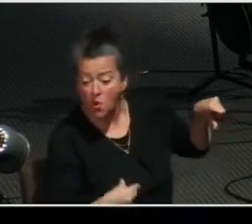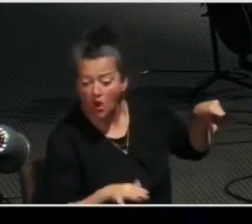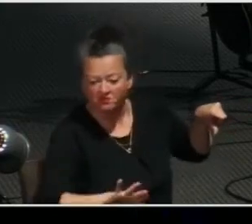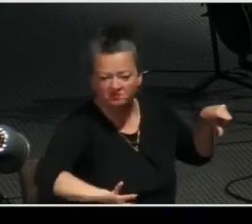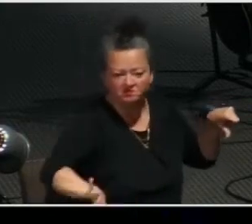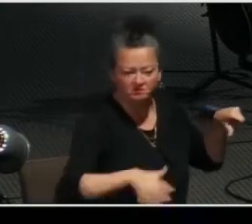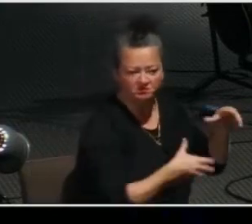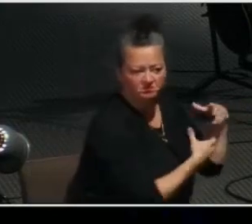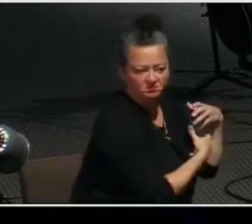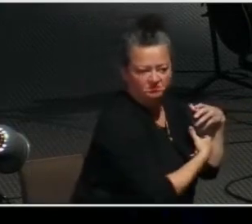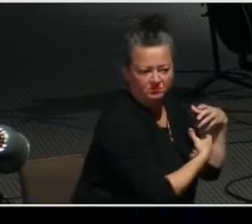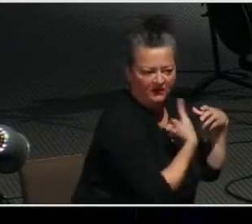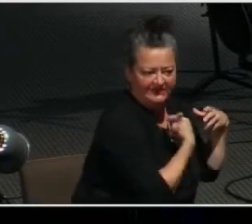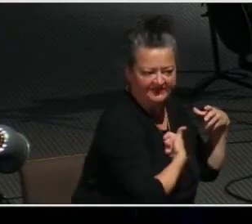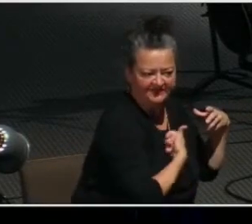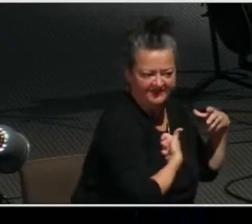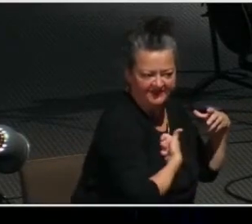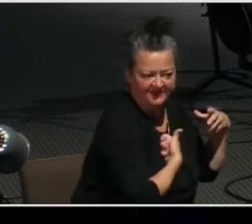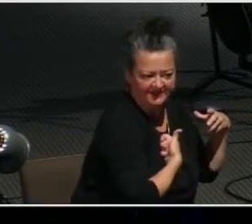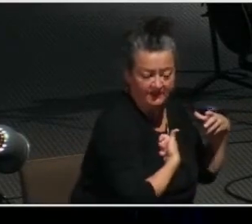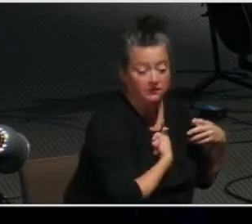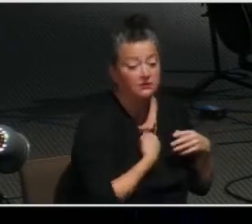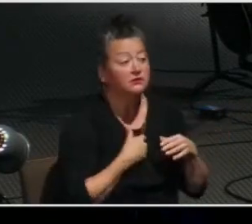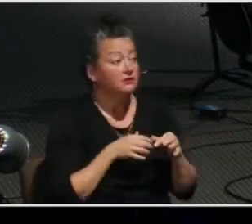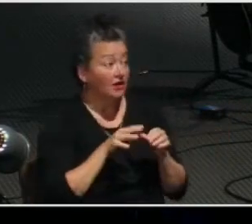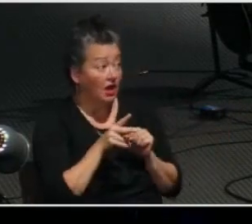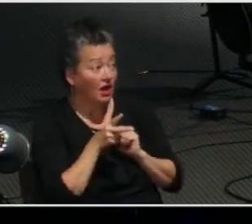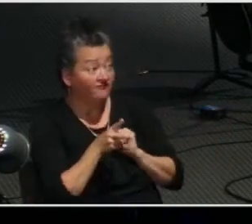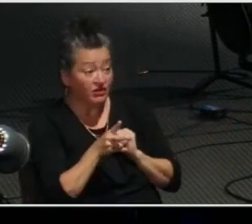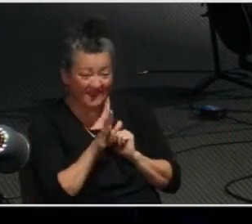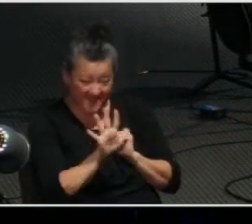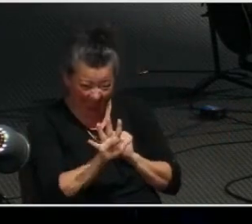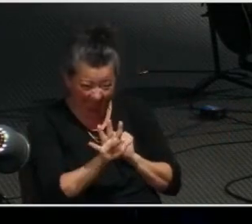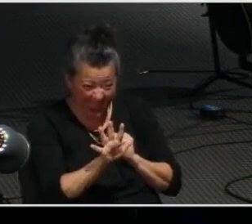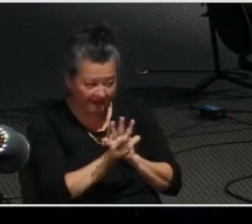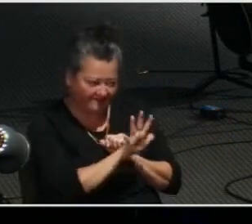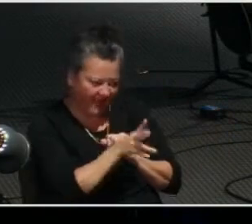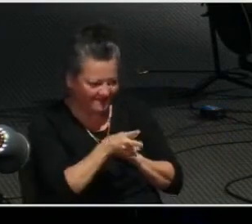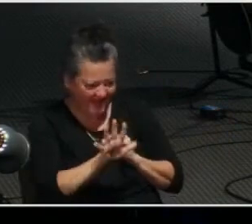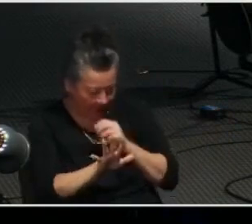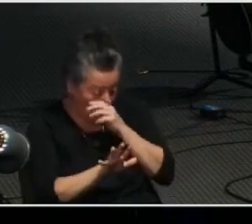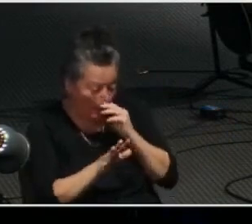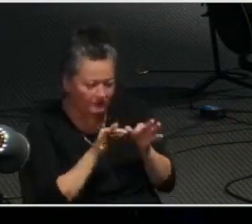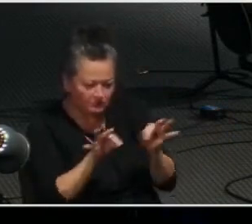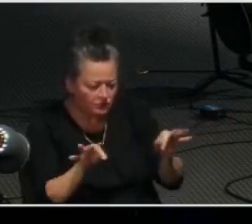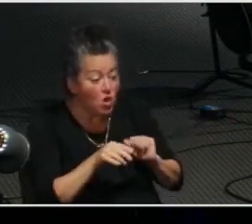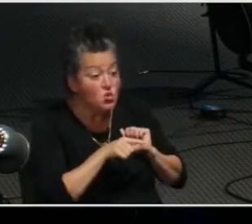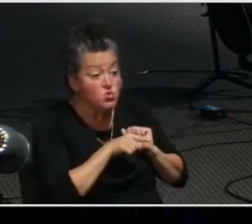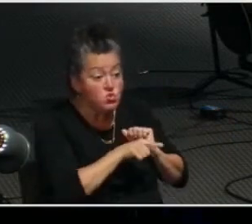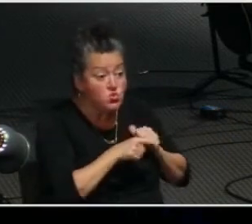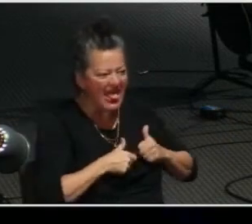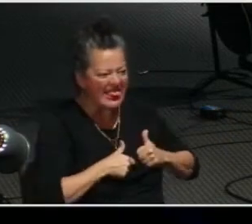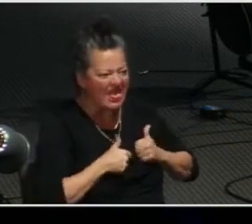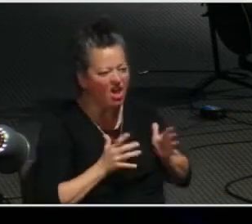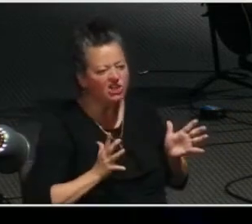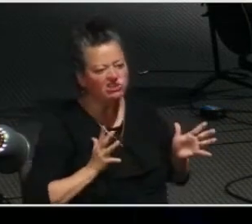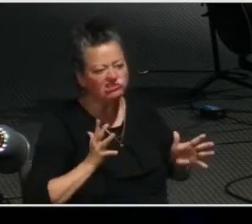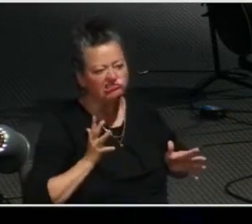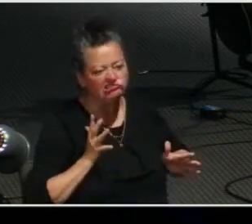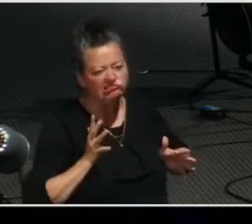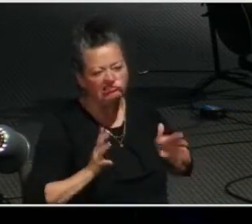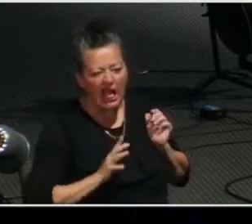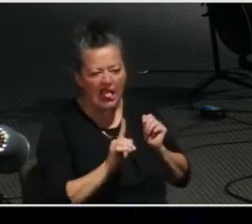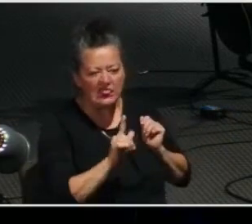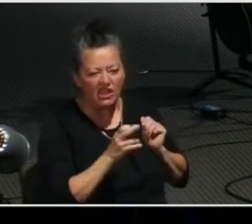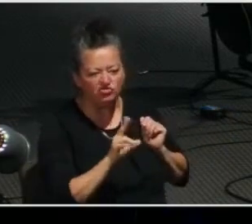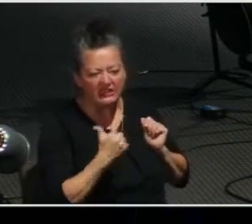lived on the earth in luxury and in self-indulgence. So like cattle standing